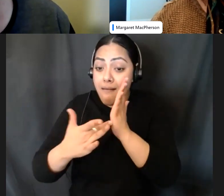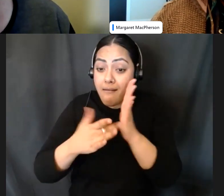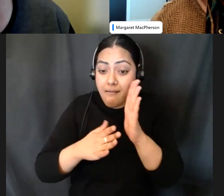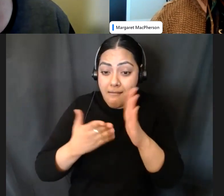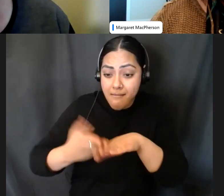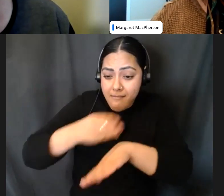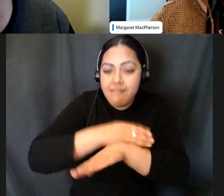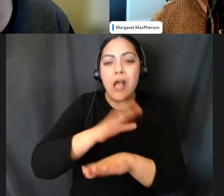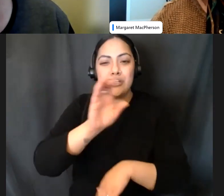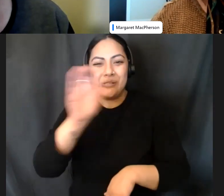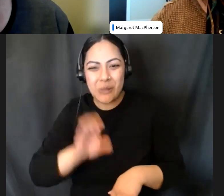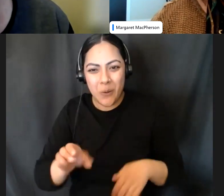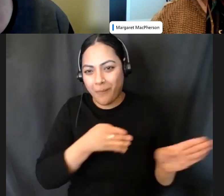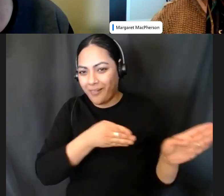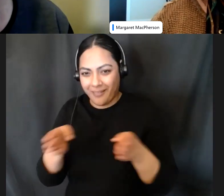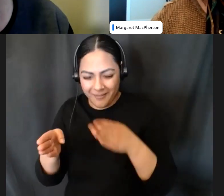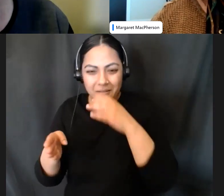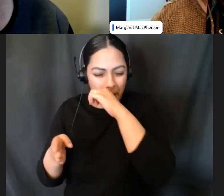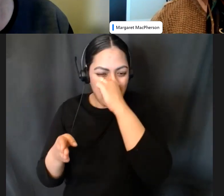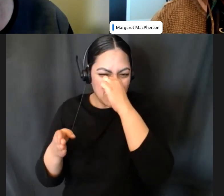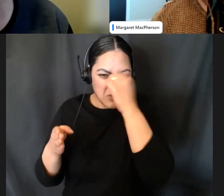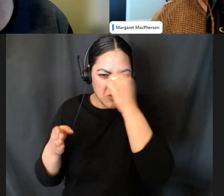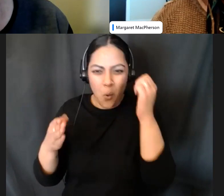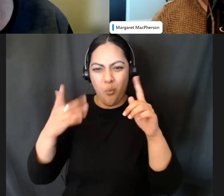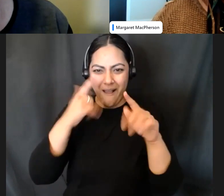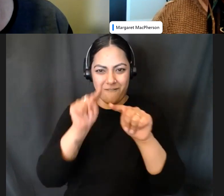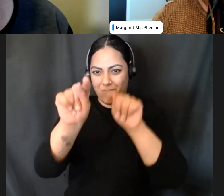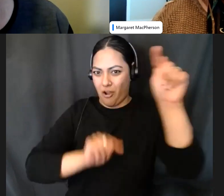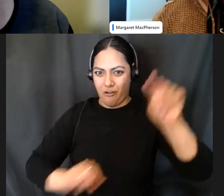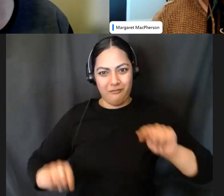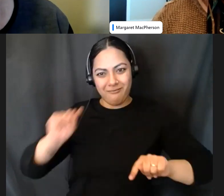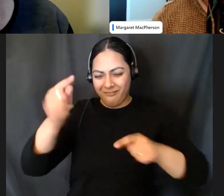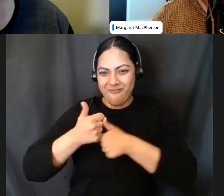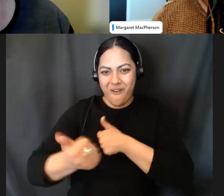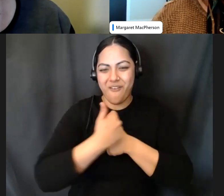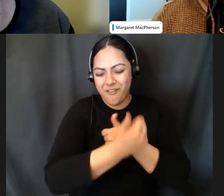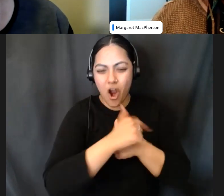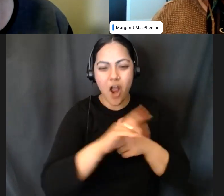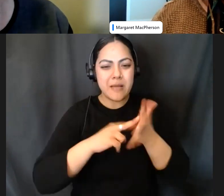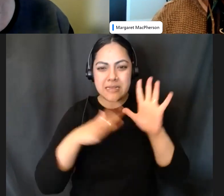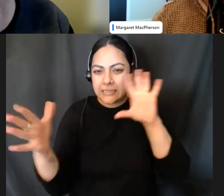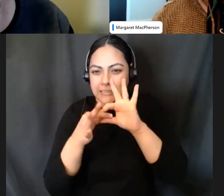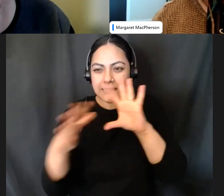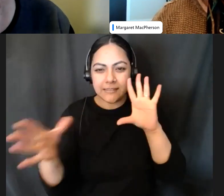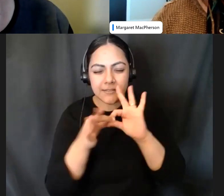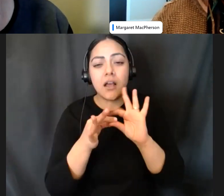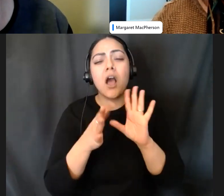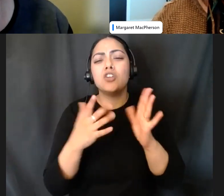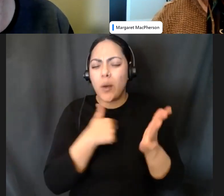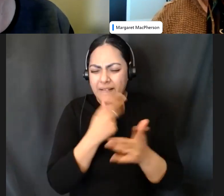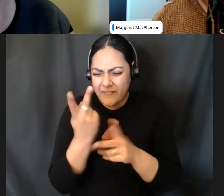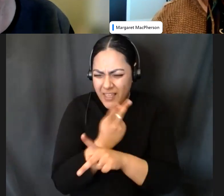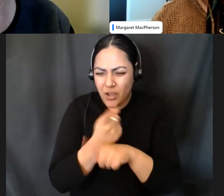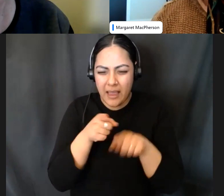so we're helping each other find ways to reach out to the various immigrant